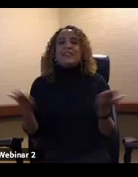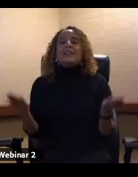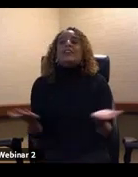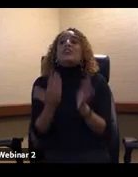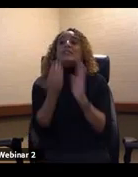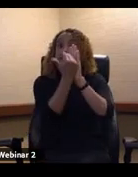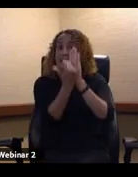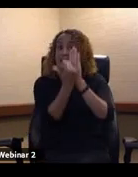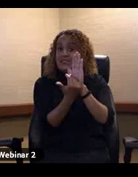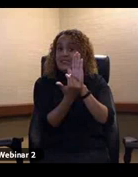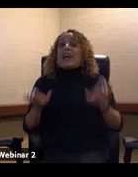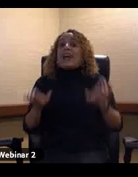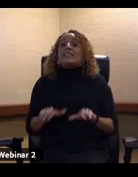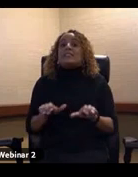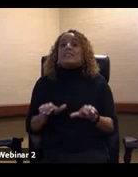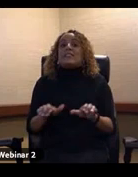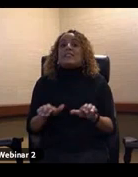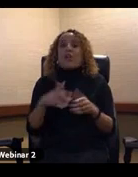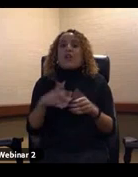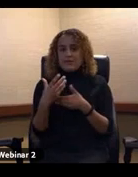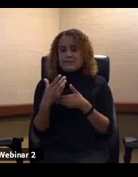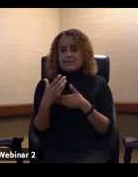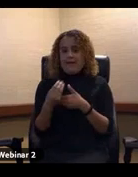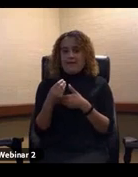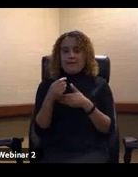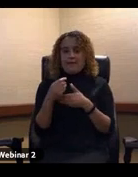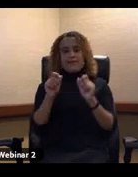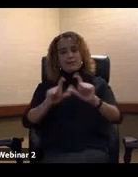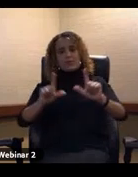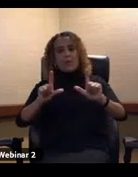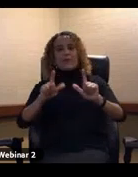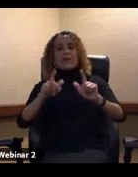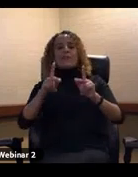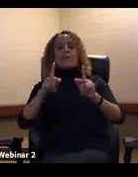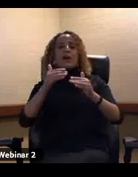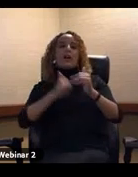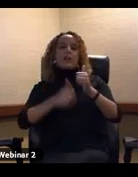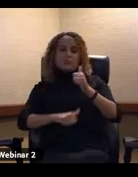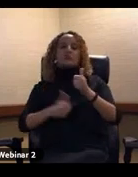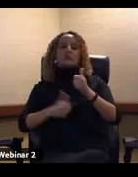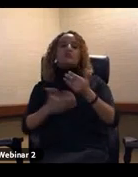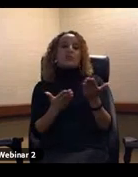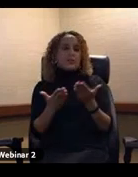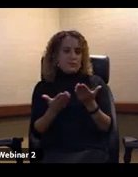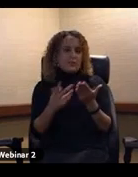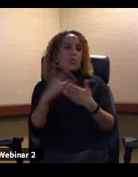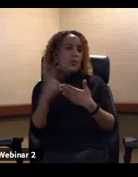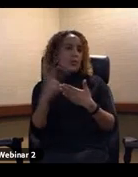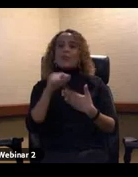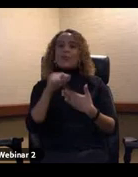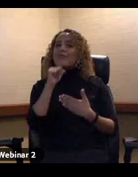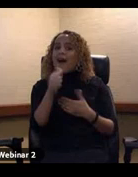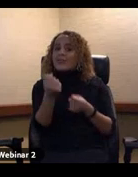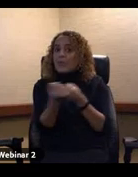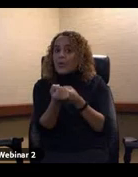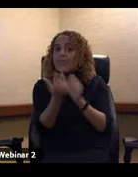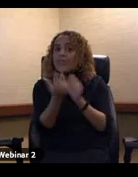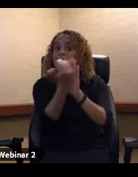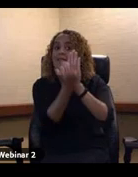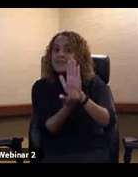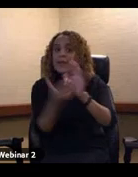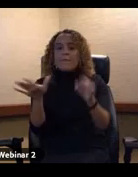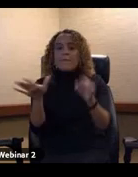Here is a list of activities that are outside the scope of the Underserved program and will not be supported. These